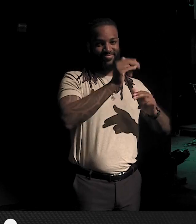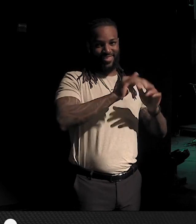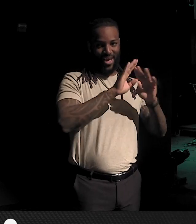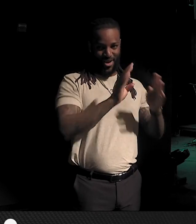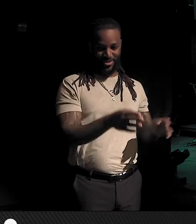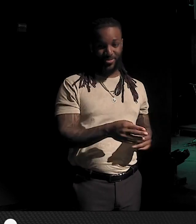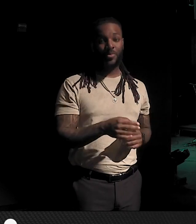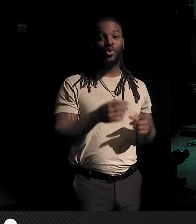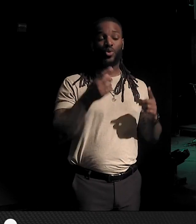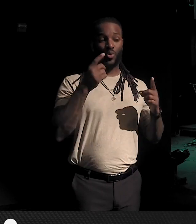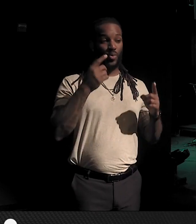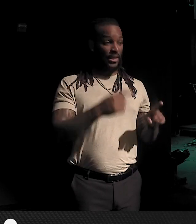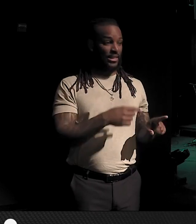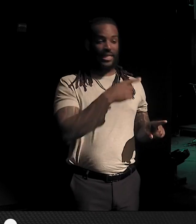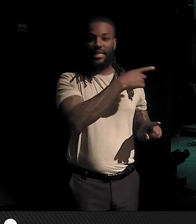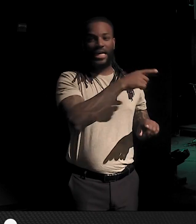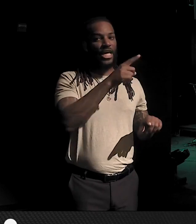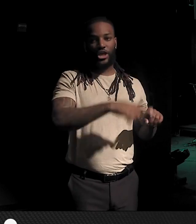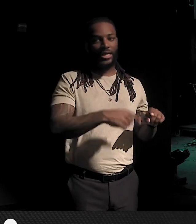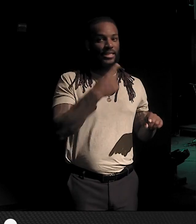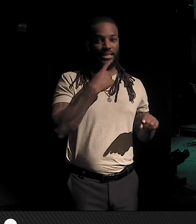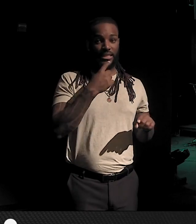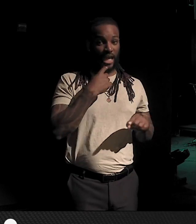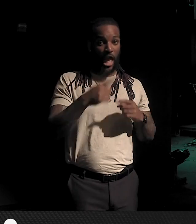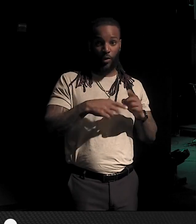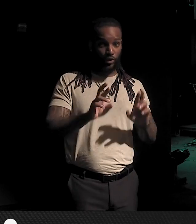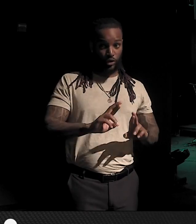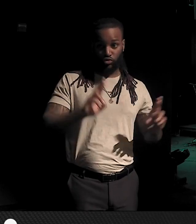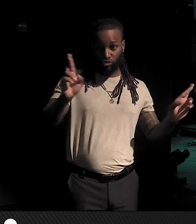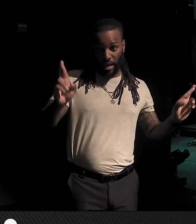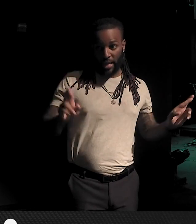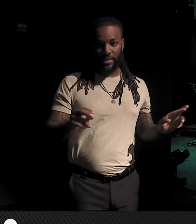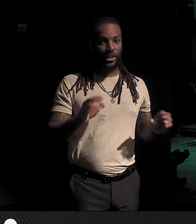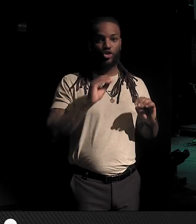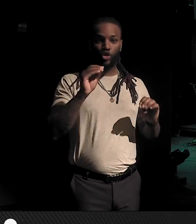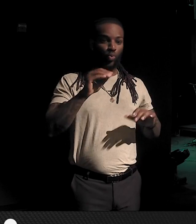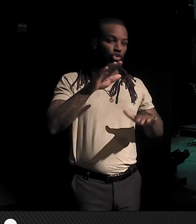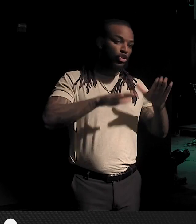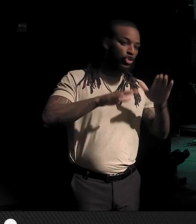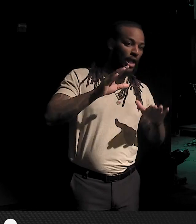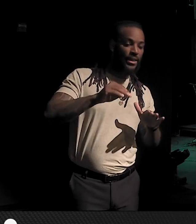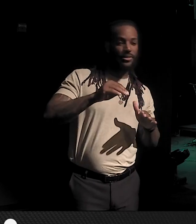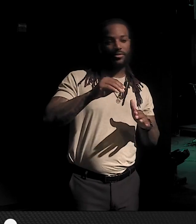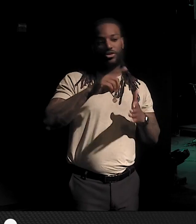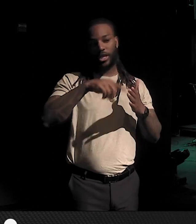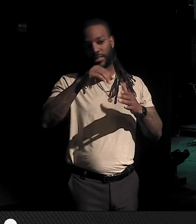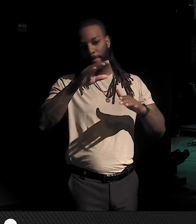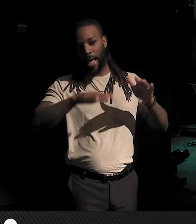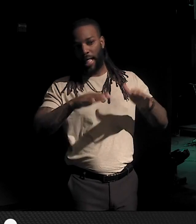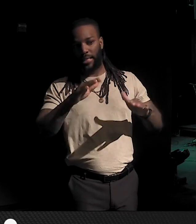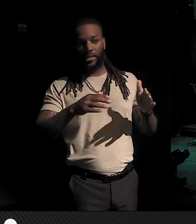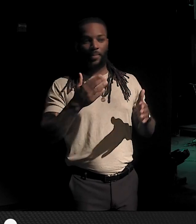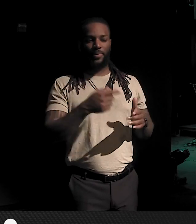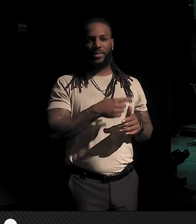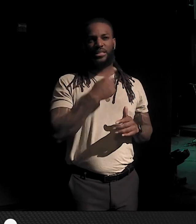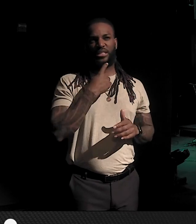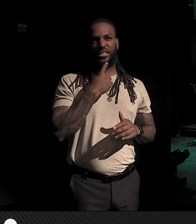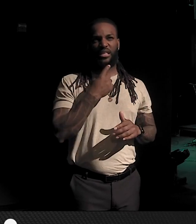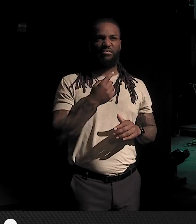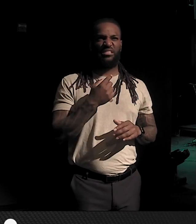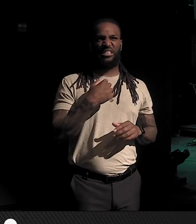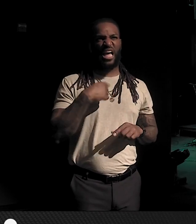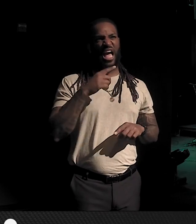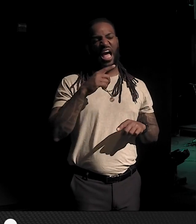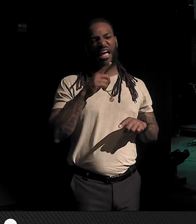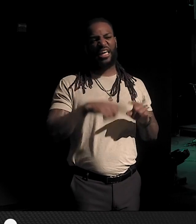once, and he couldn't say the room is ready. There was this checks and balance system, because otherwise he might say, like, she doesn't really need a roof.